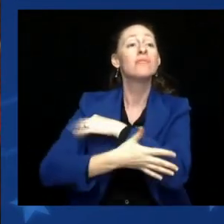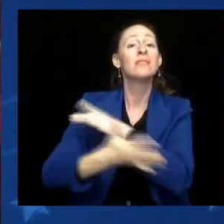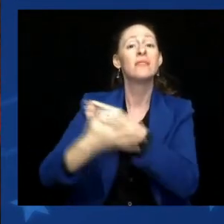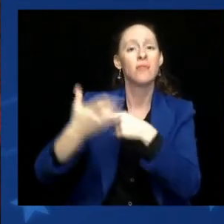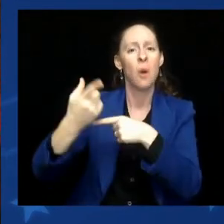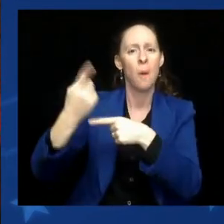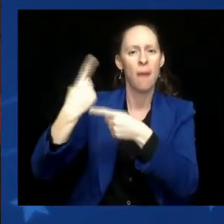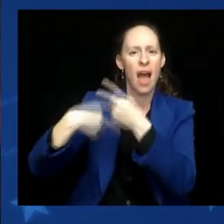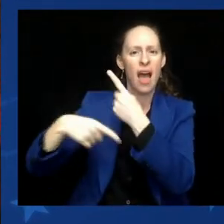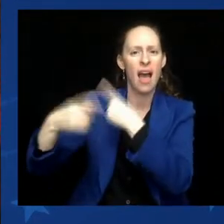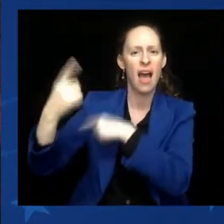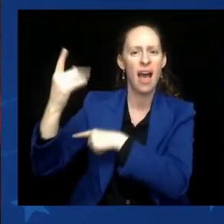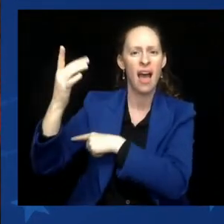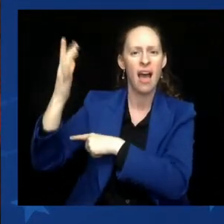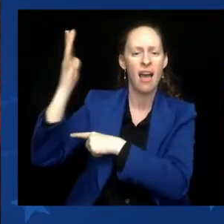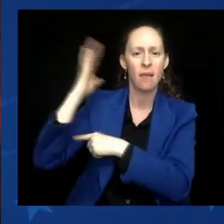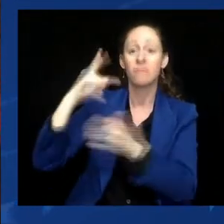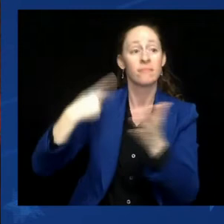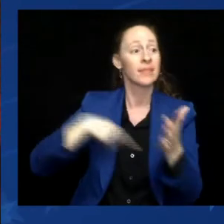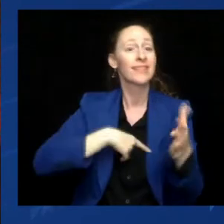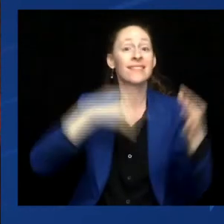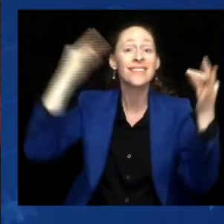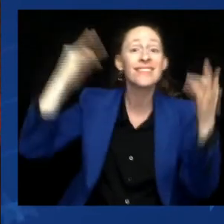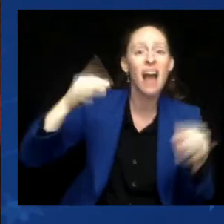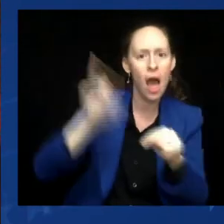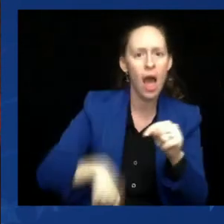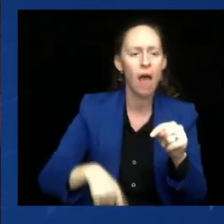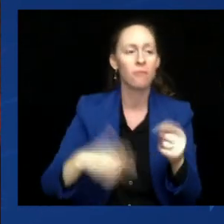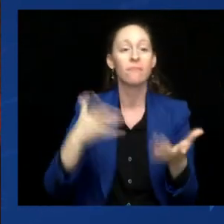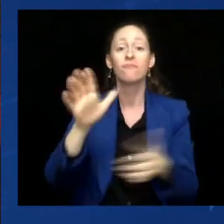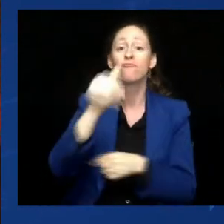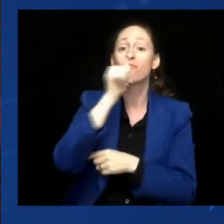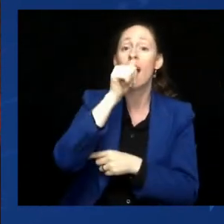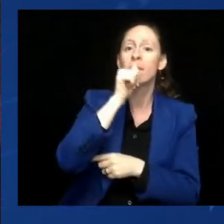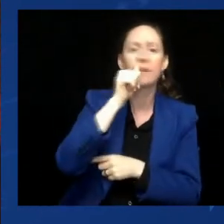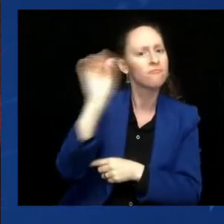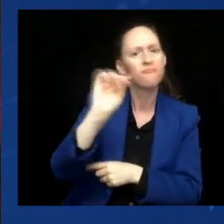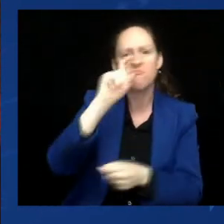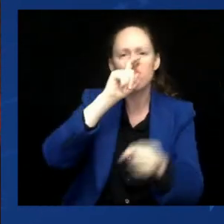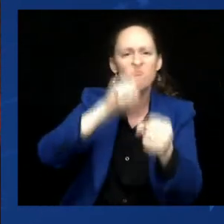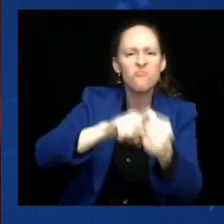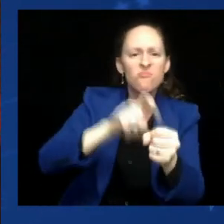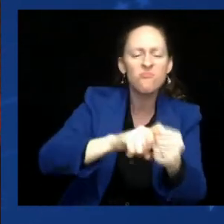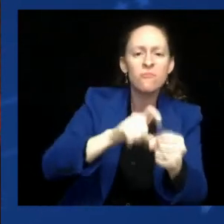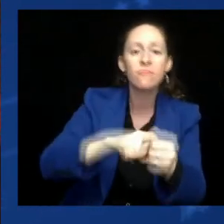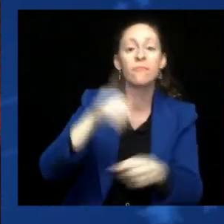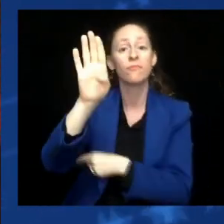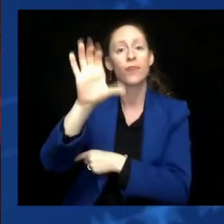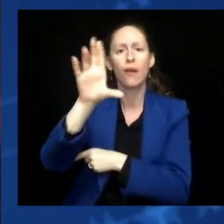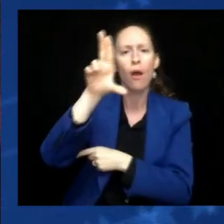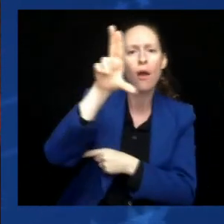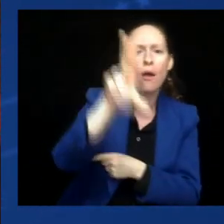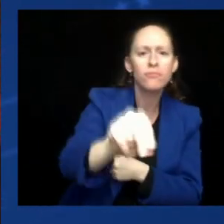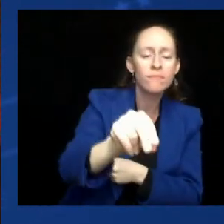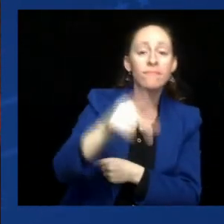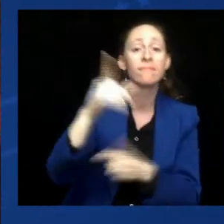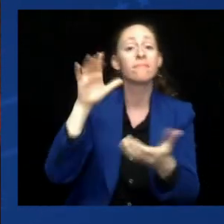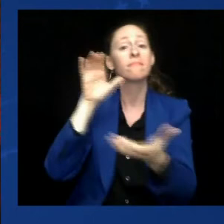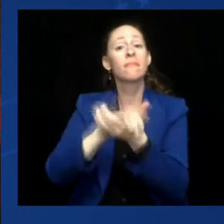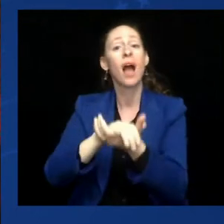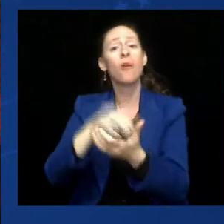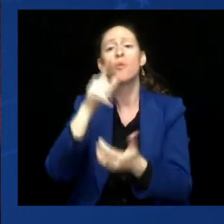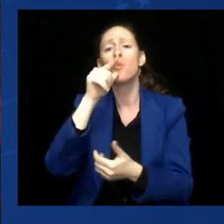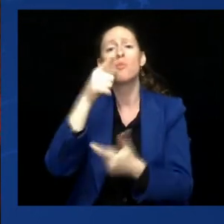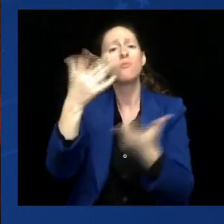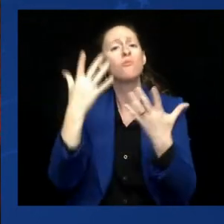no right to contraception, no right to marry who you love, They promote authoritarian leaders, and they fan the flames